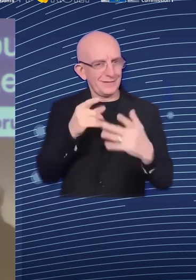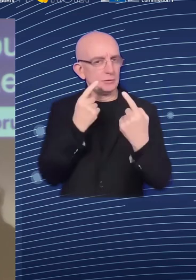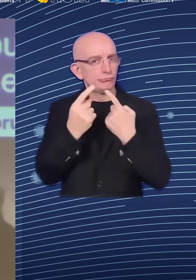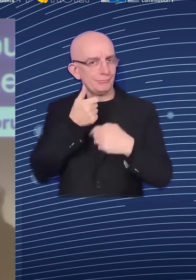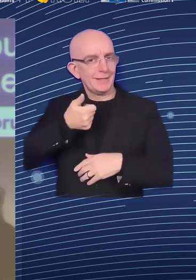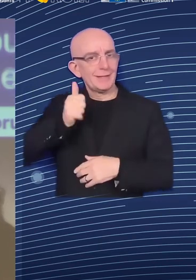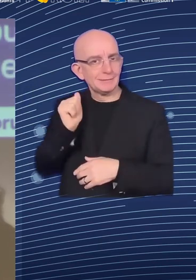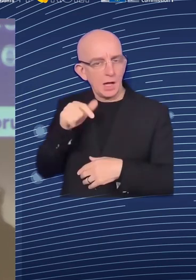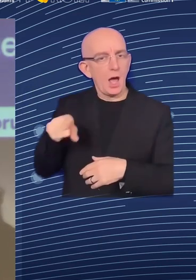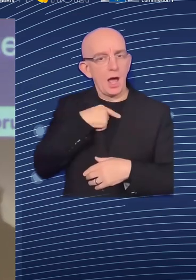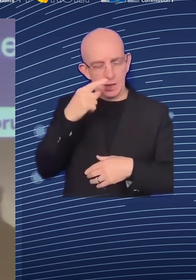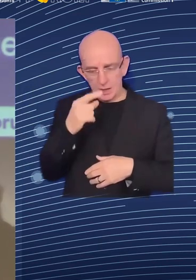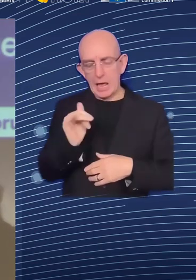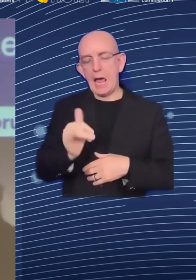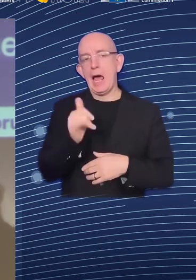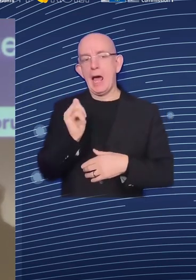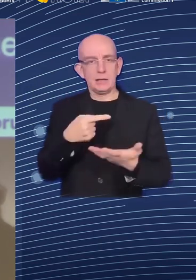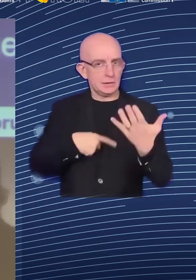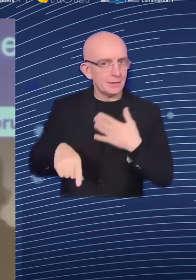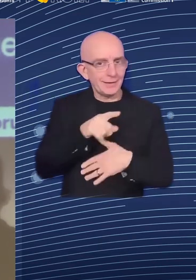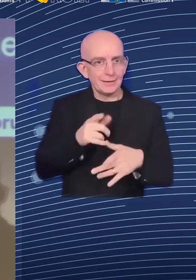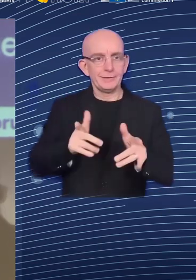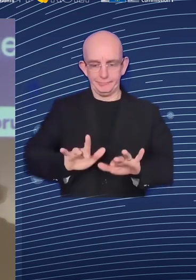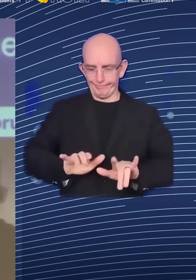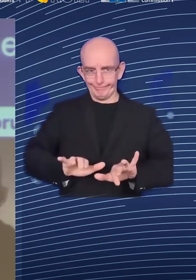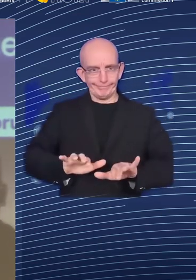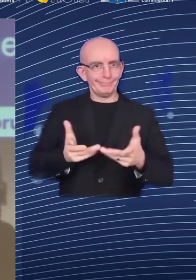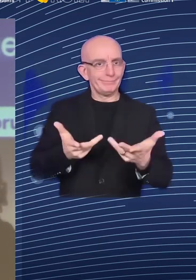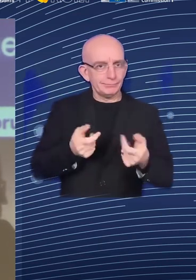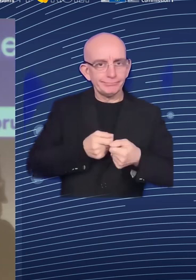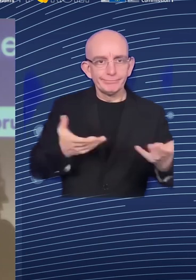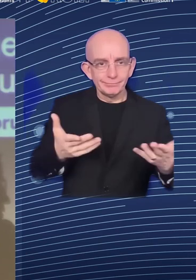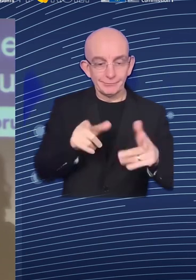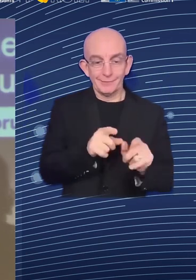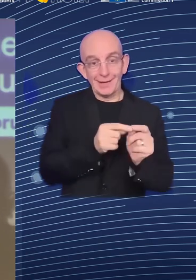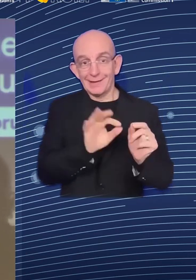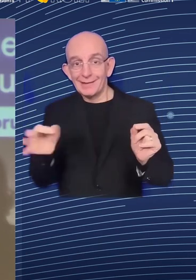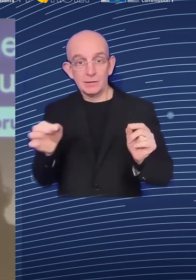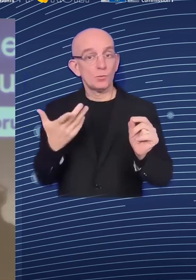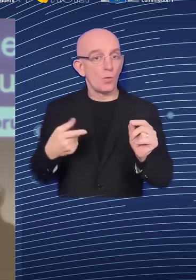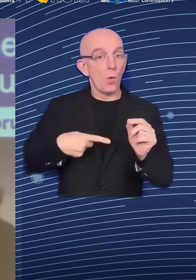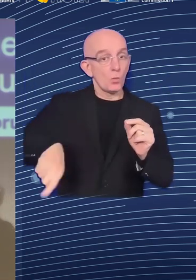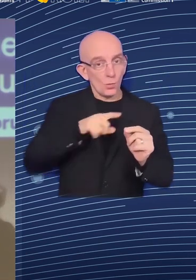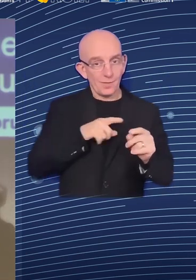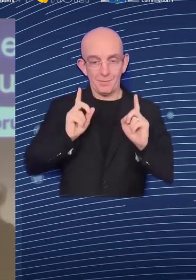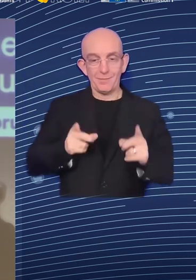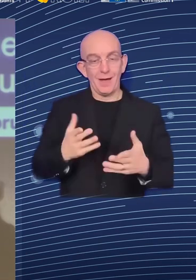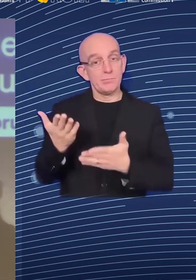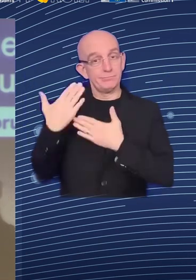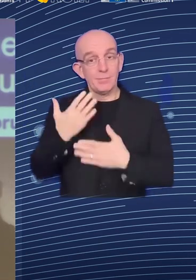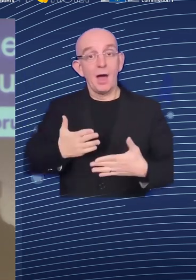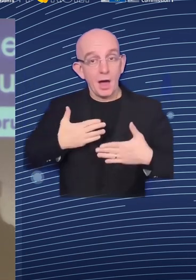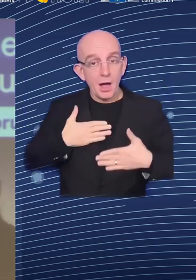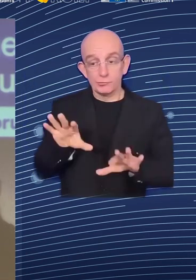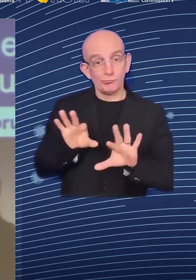we have to make our own choices. AI is not good or bad. We have to make our own choices. And I think that new